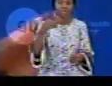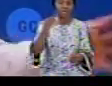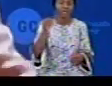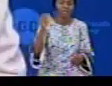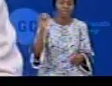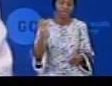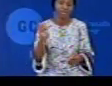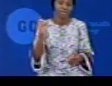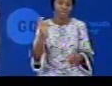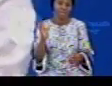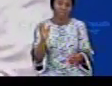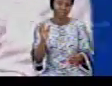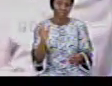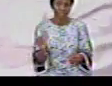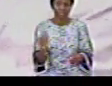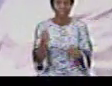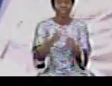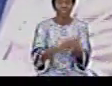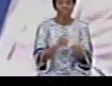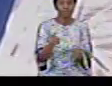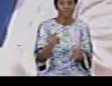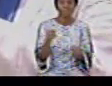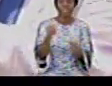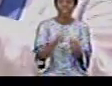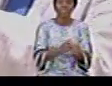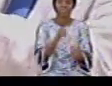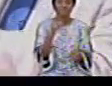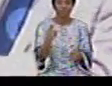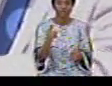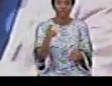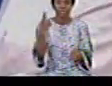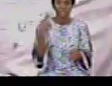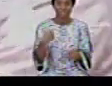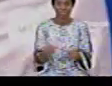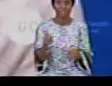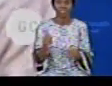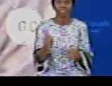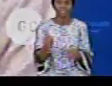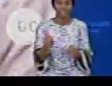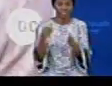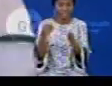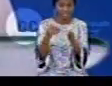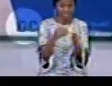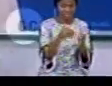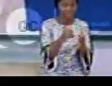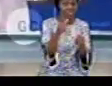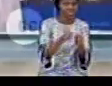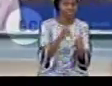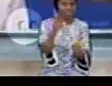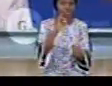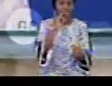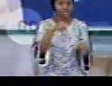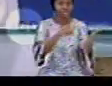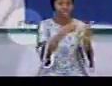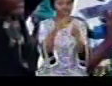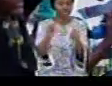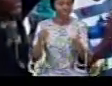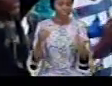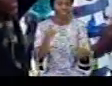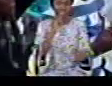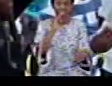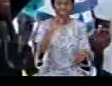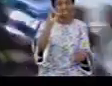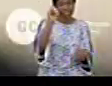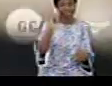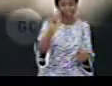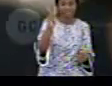government everywhere where everybody the direction everybody is going now is a corrodeo that